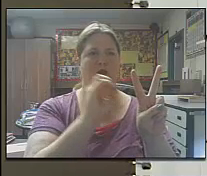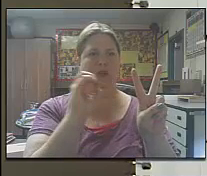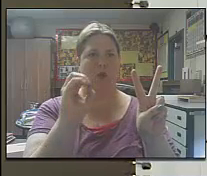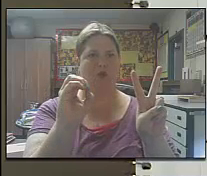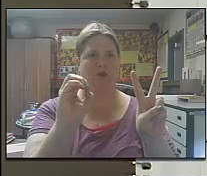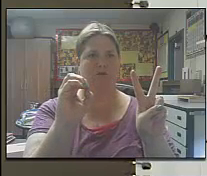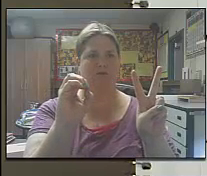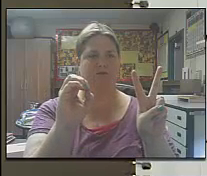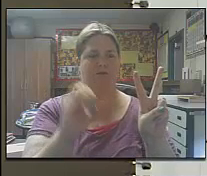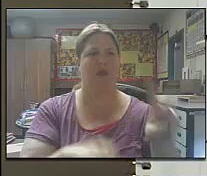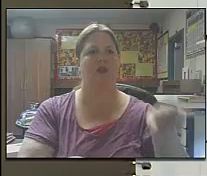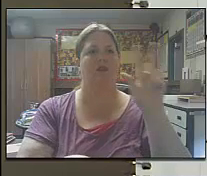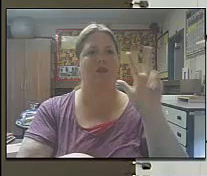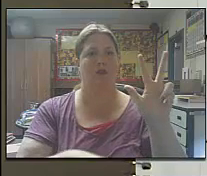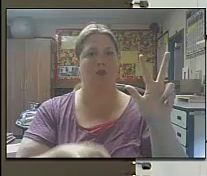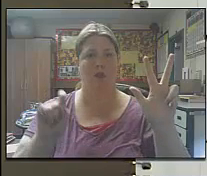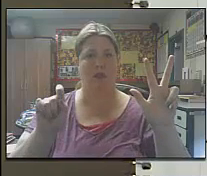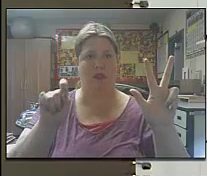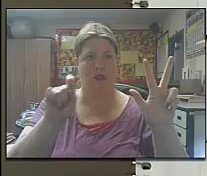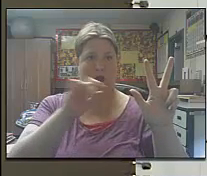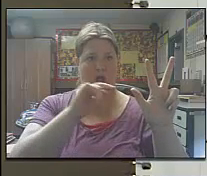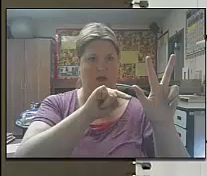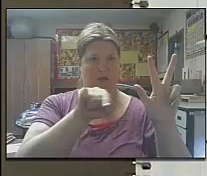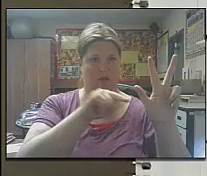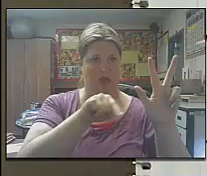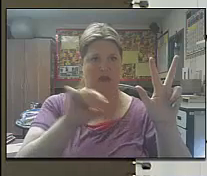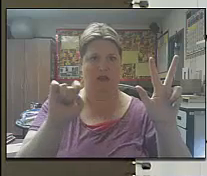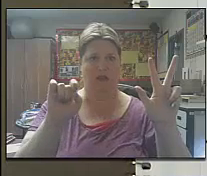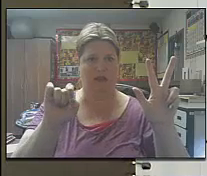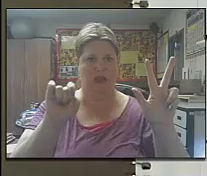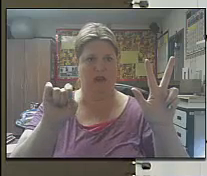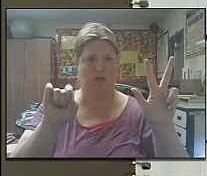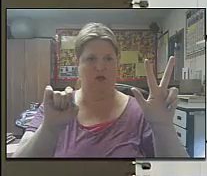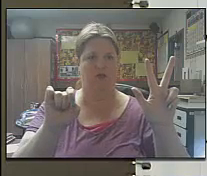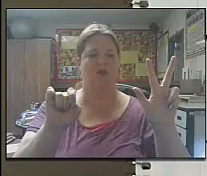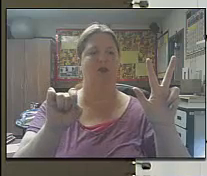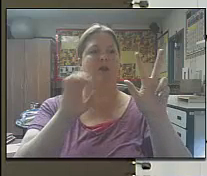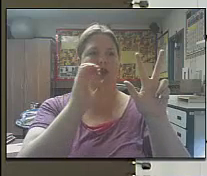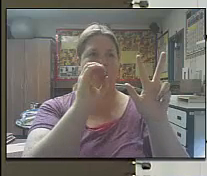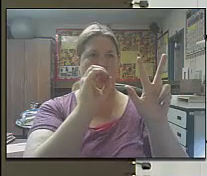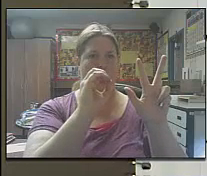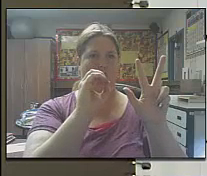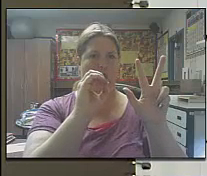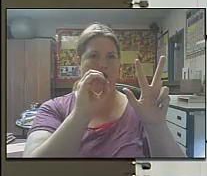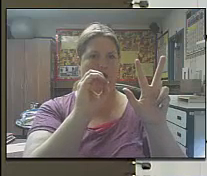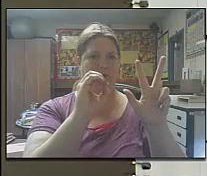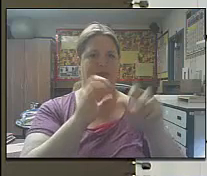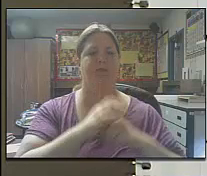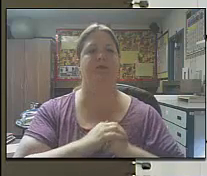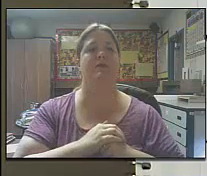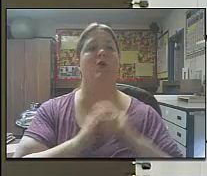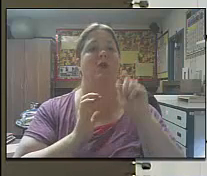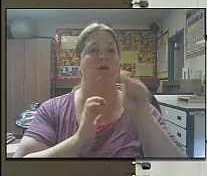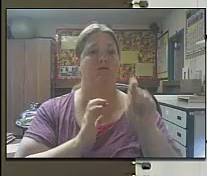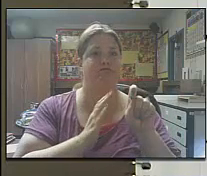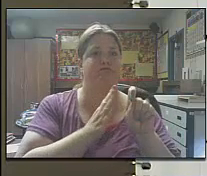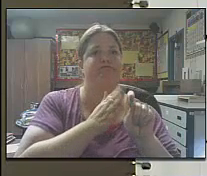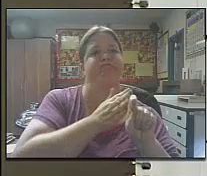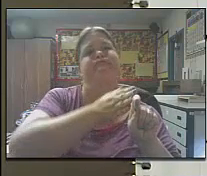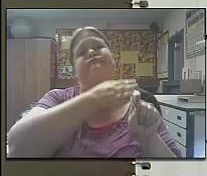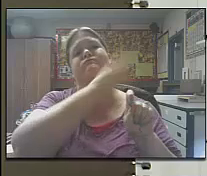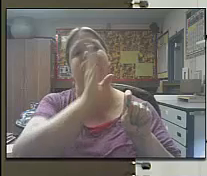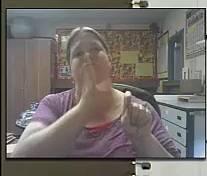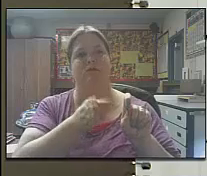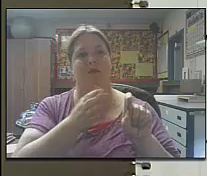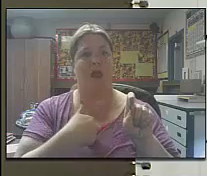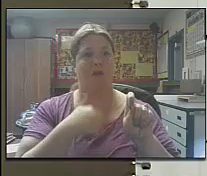into zeros. On the other side, now we have a 5. Look up here into your